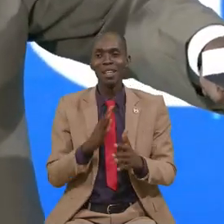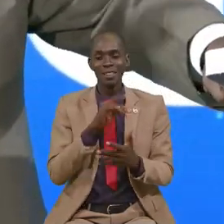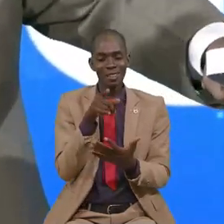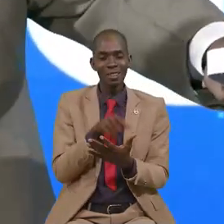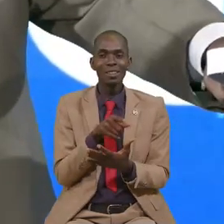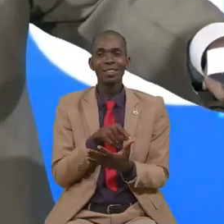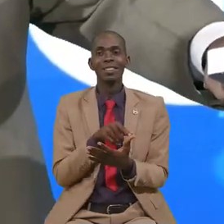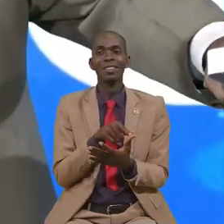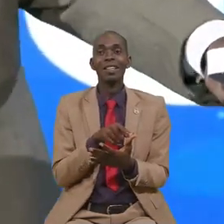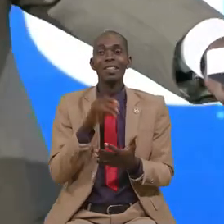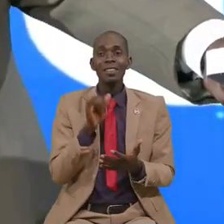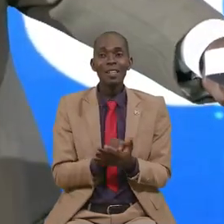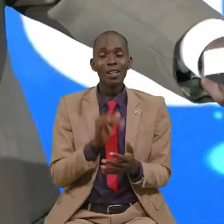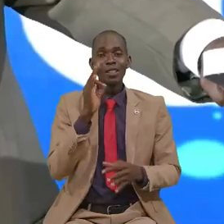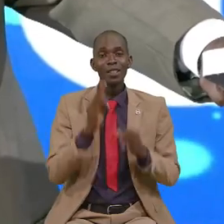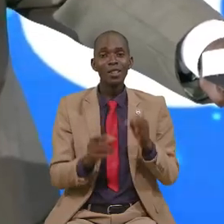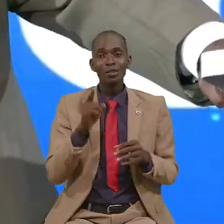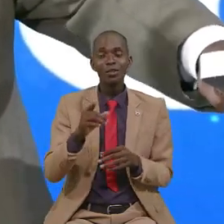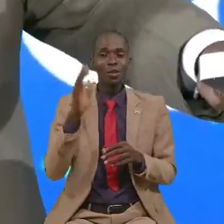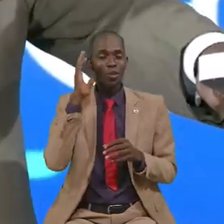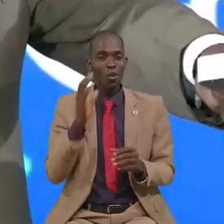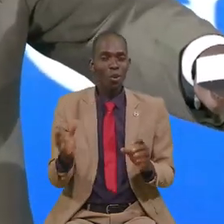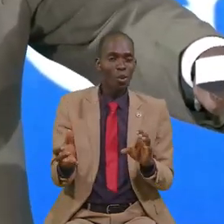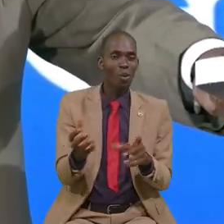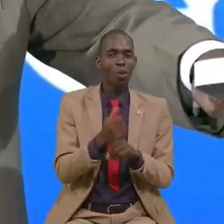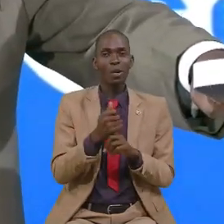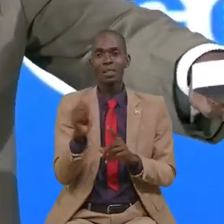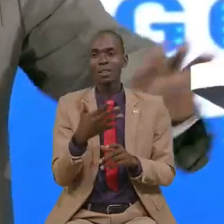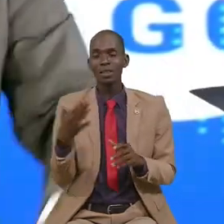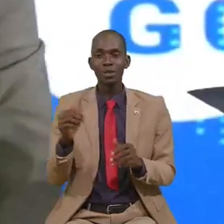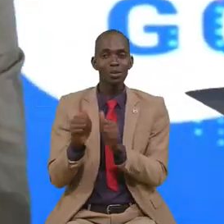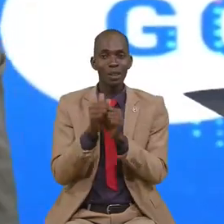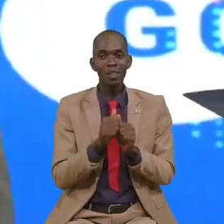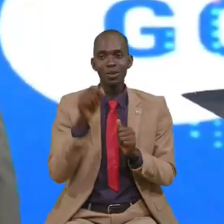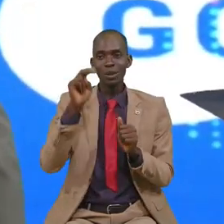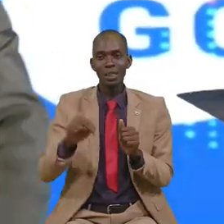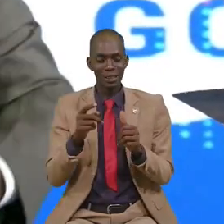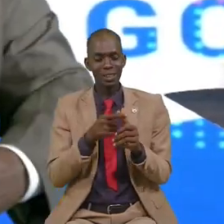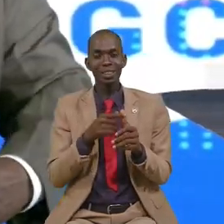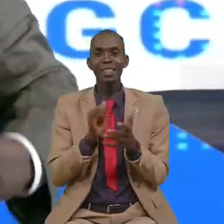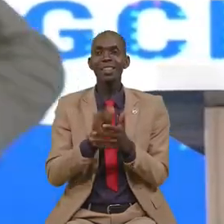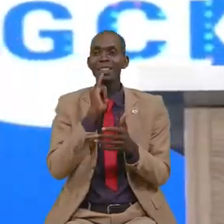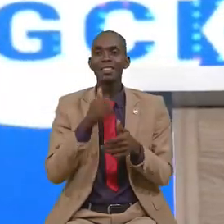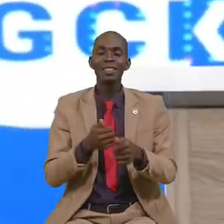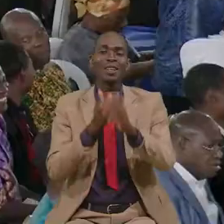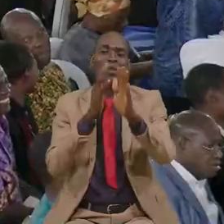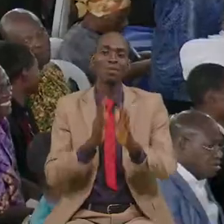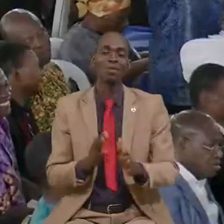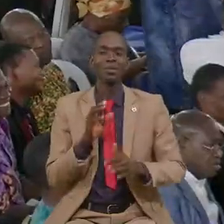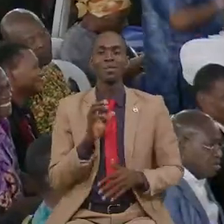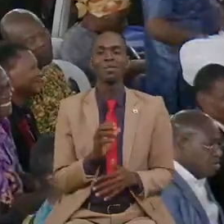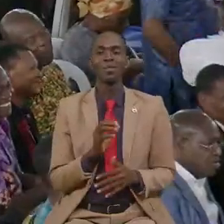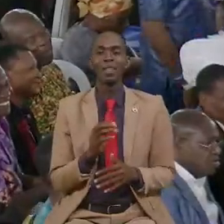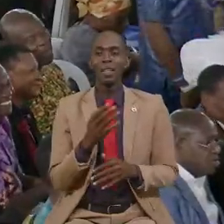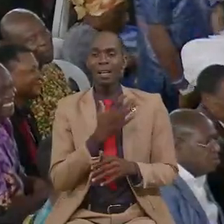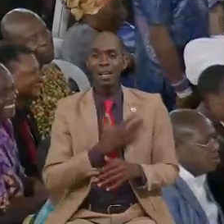this one, that if you're going to hold anything together, you need it, that the apostle. And he